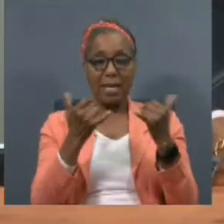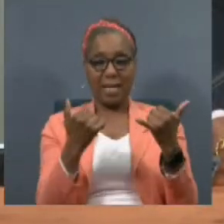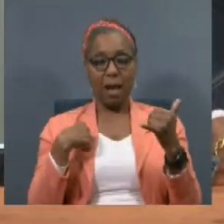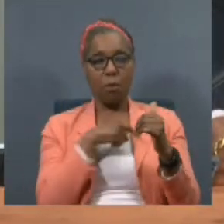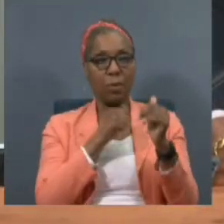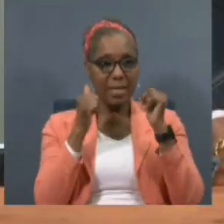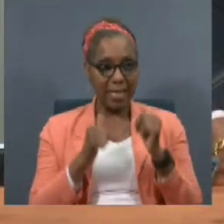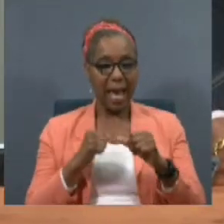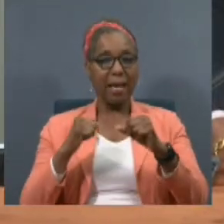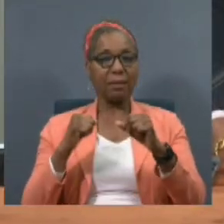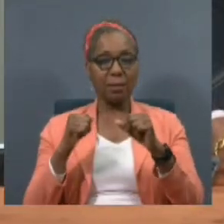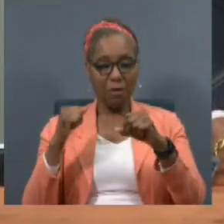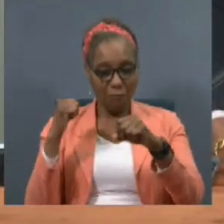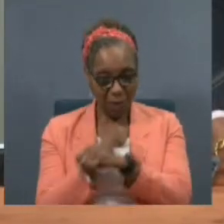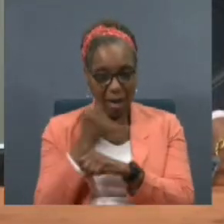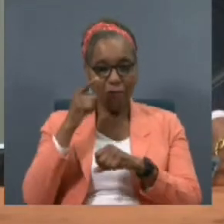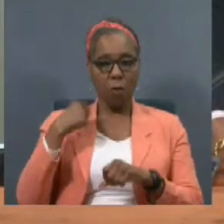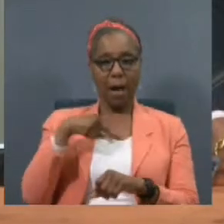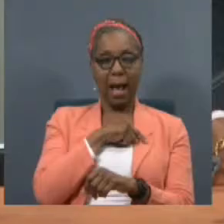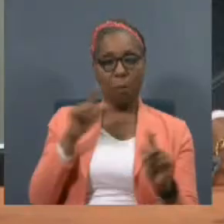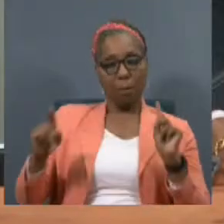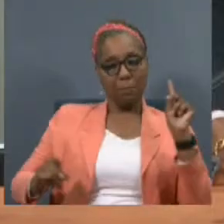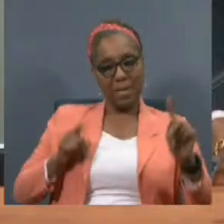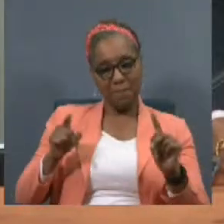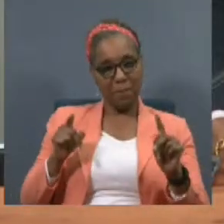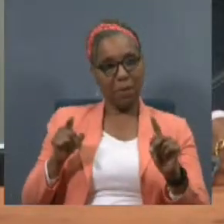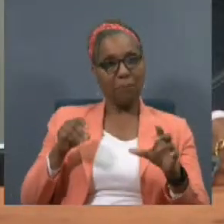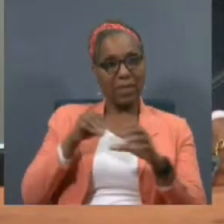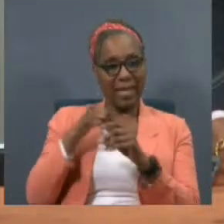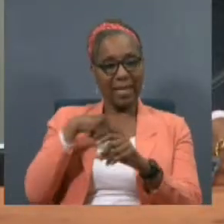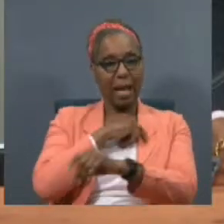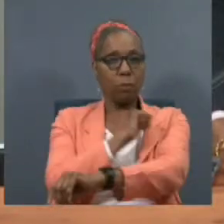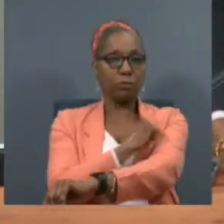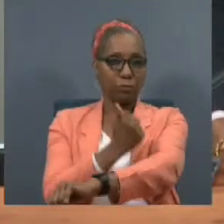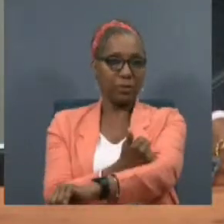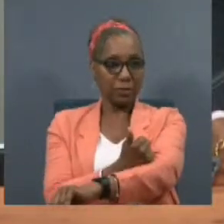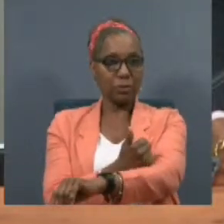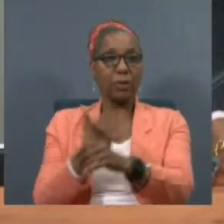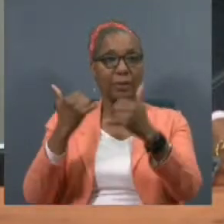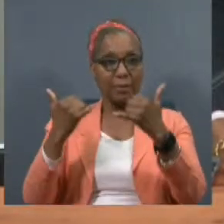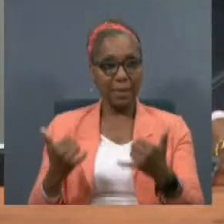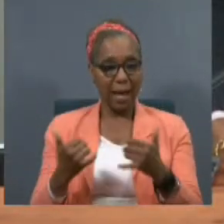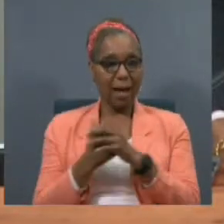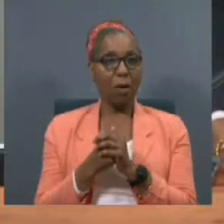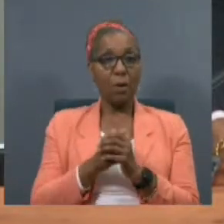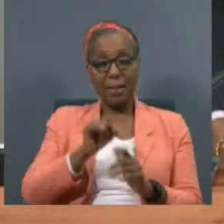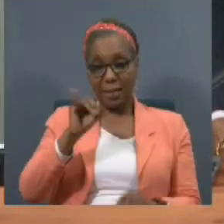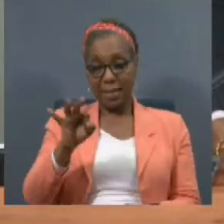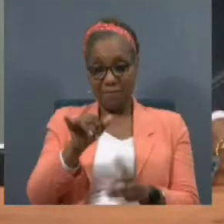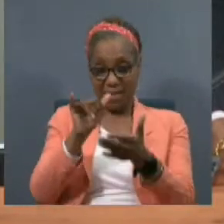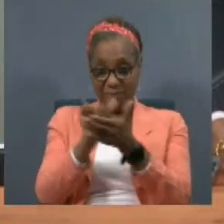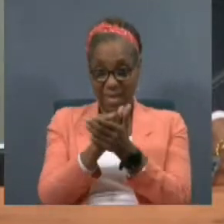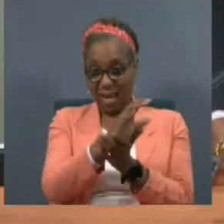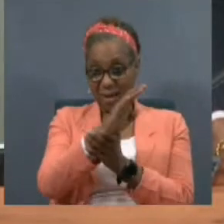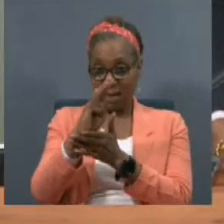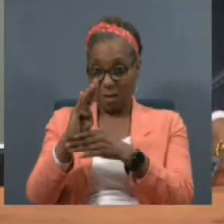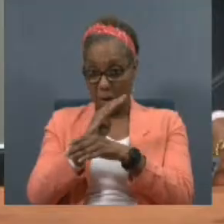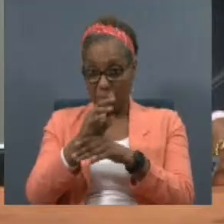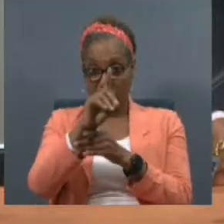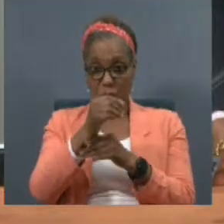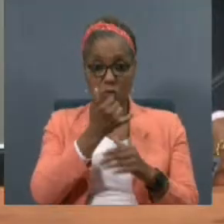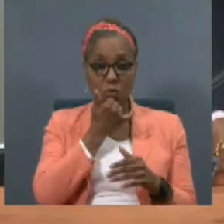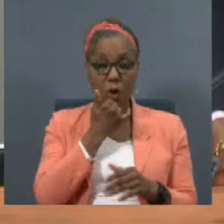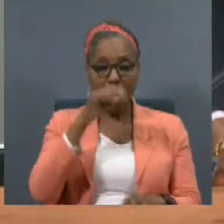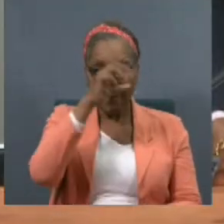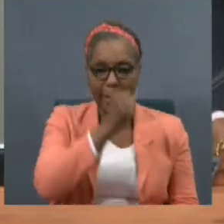can go and fight for our people that's in our jurisdiction. So now, if this company did something wrong, then